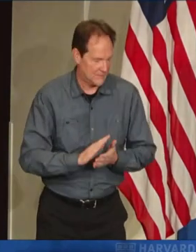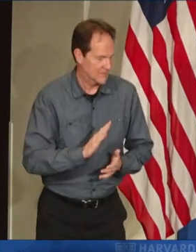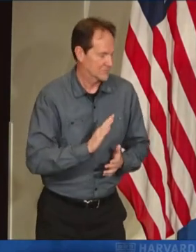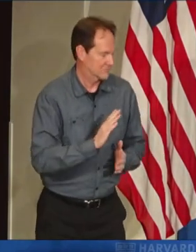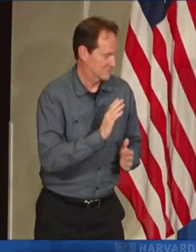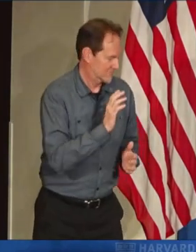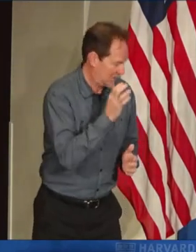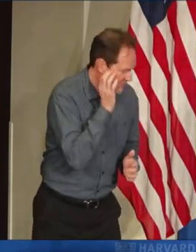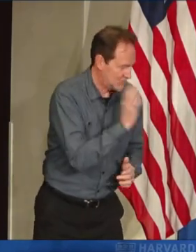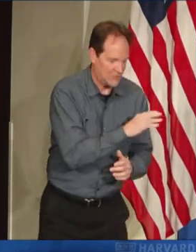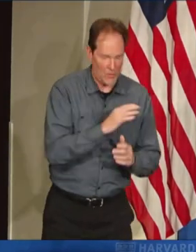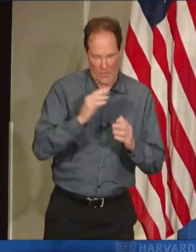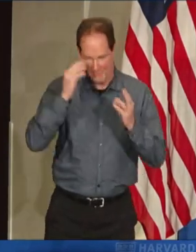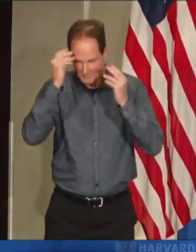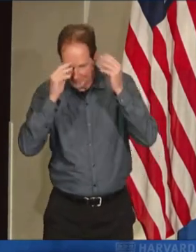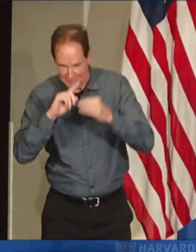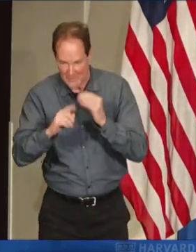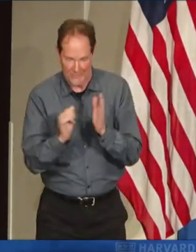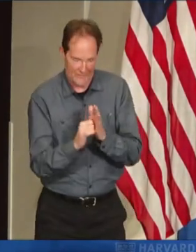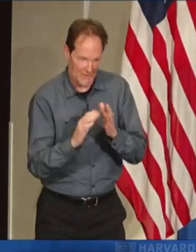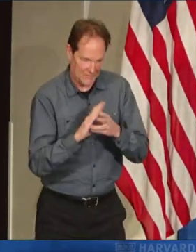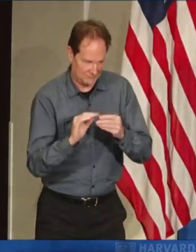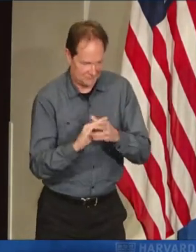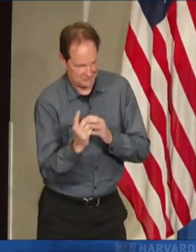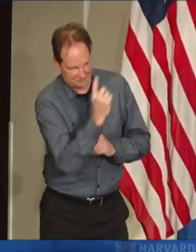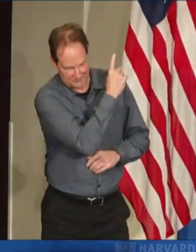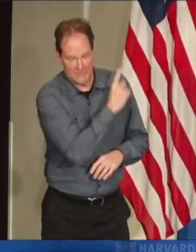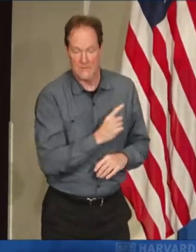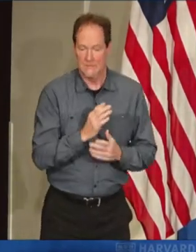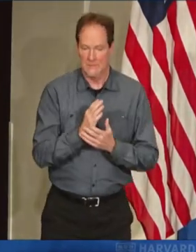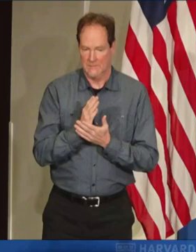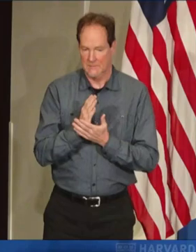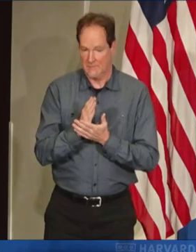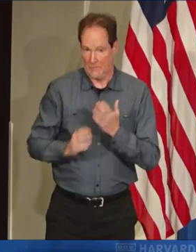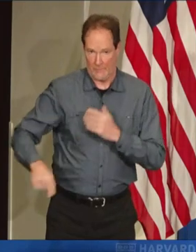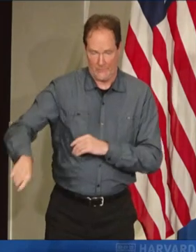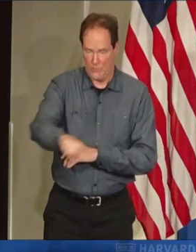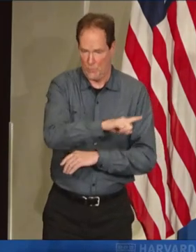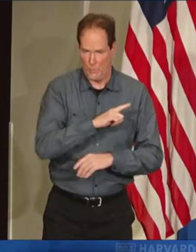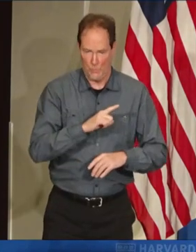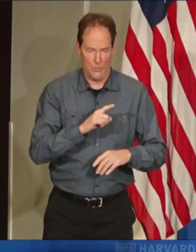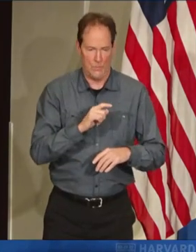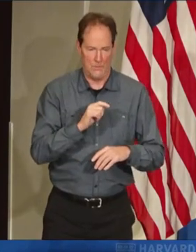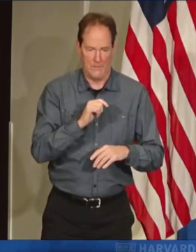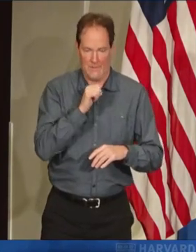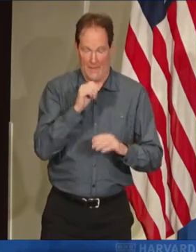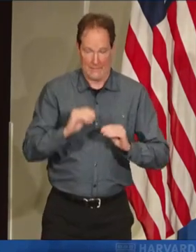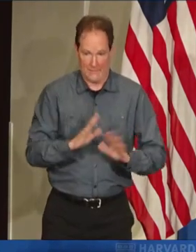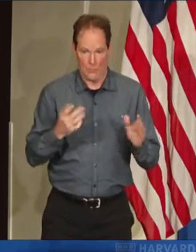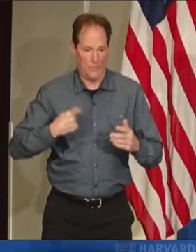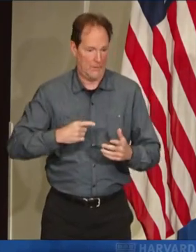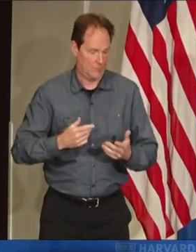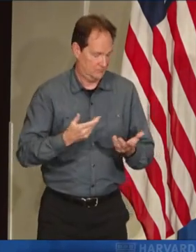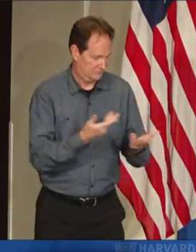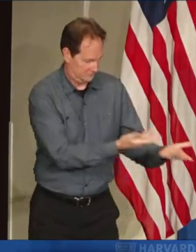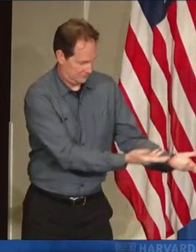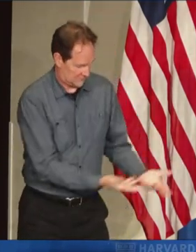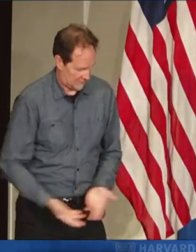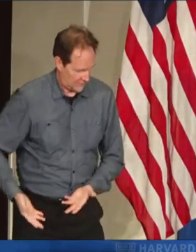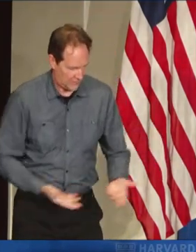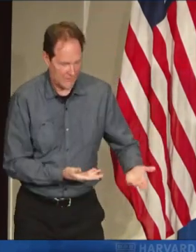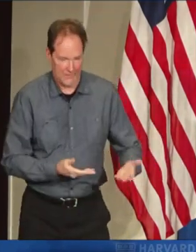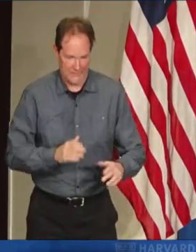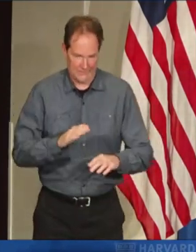reflections. For those of you for whom it's not transparent, we're up here